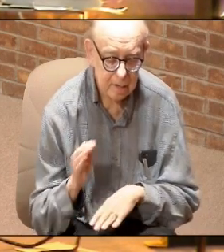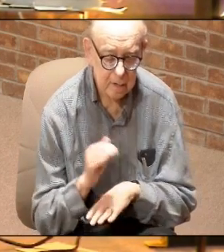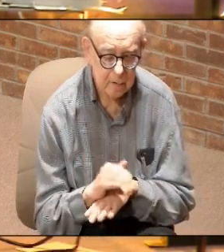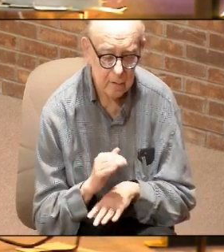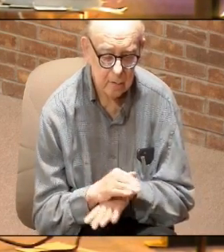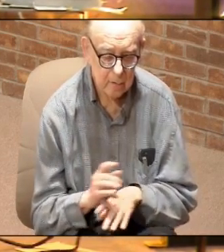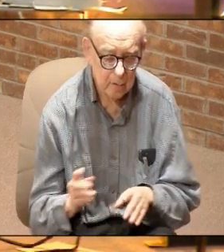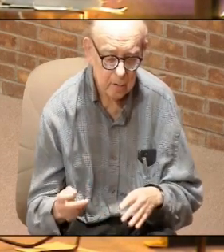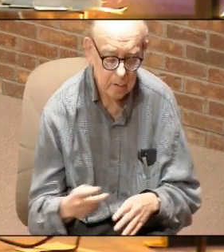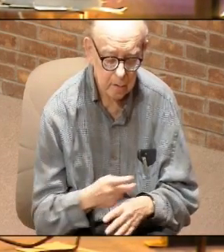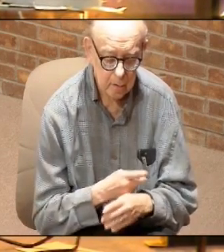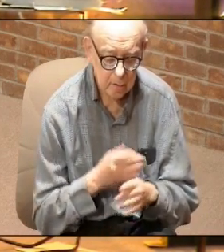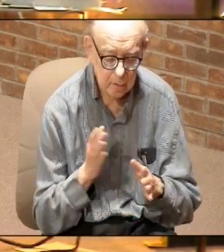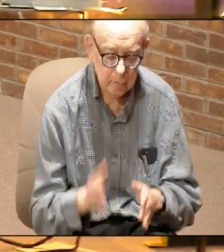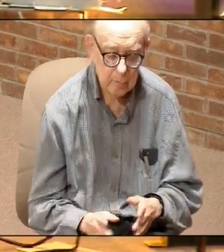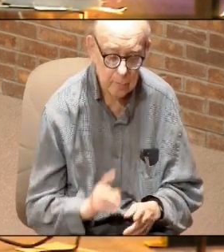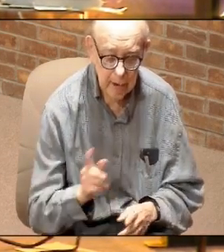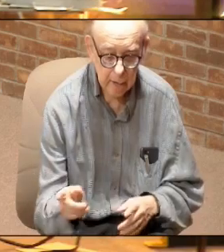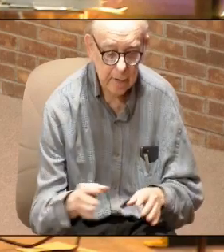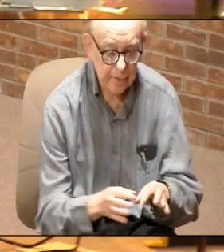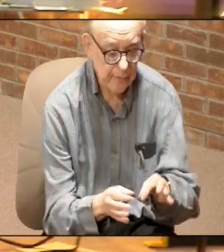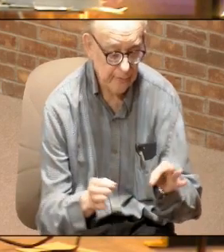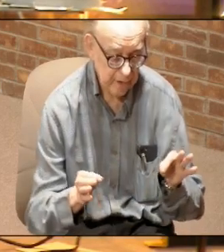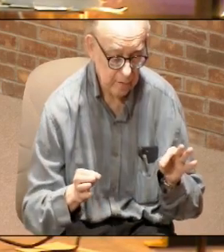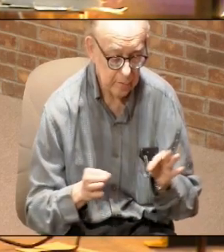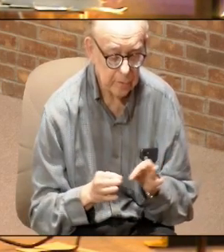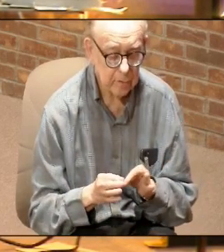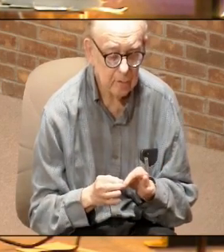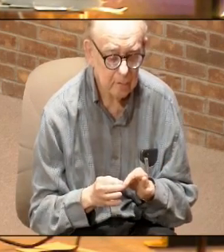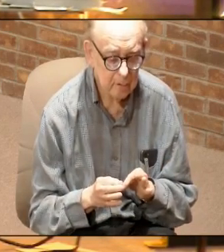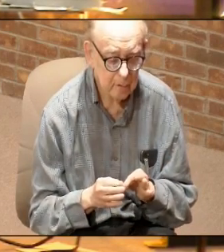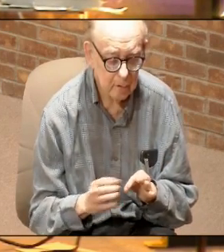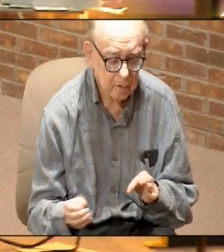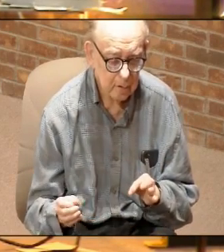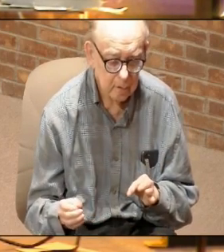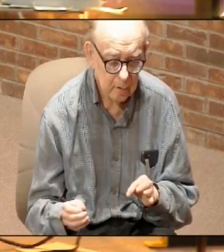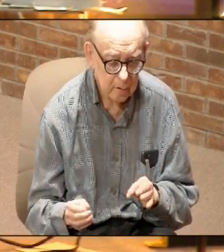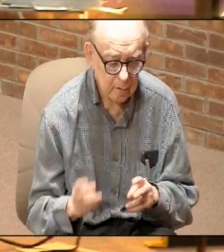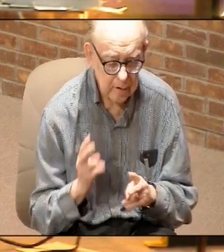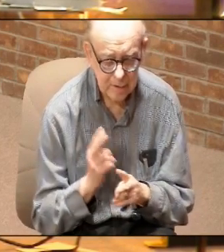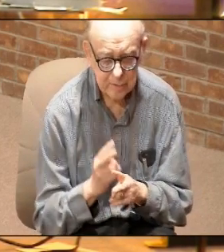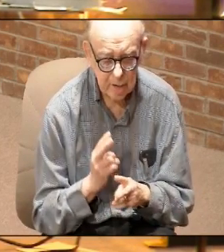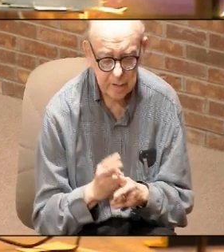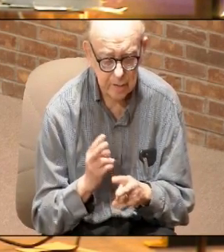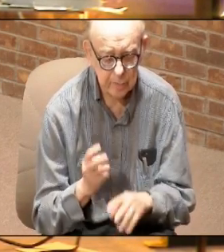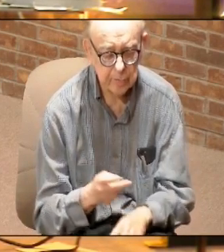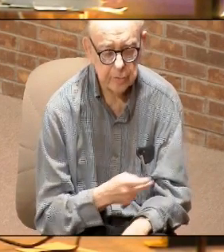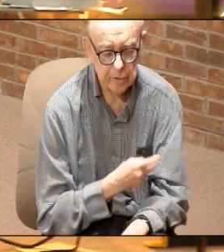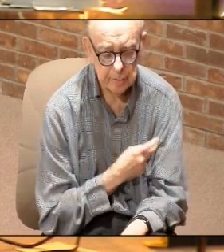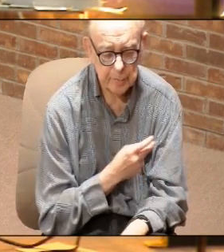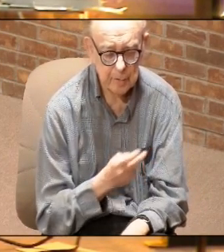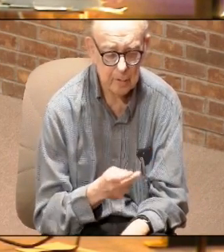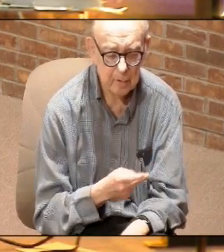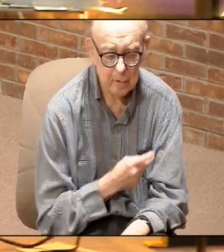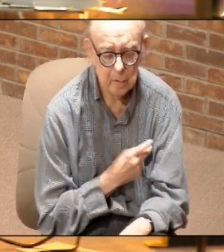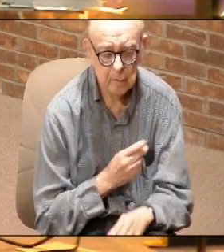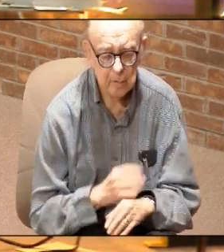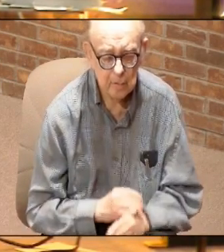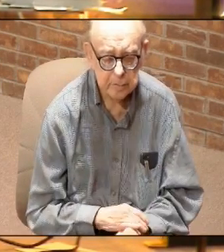when the shepherds were out in the fields and they were tending to their sheep,